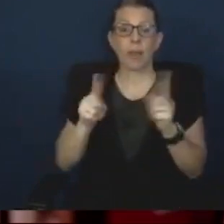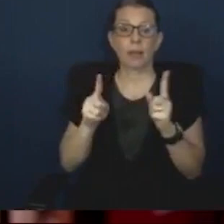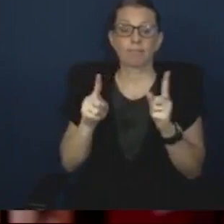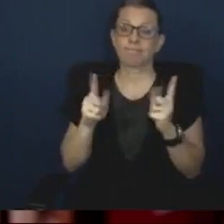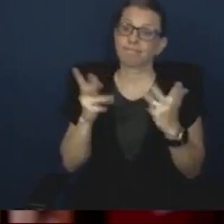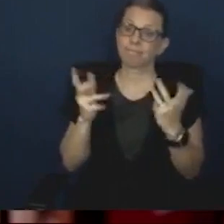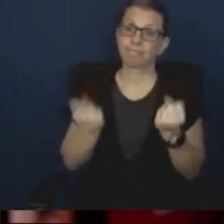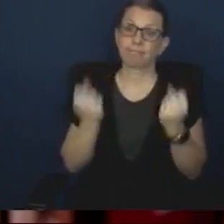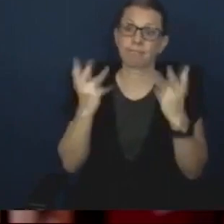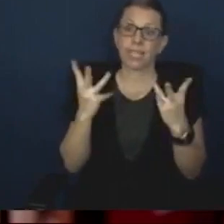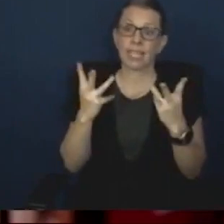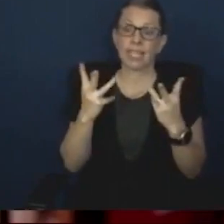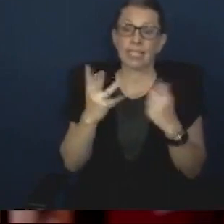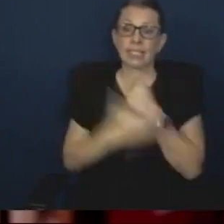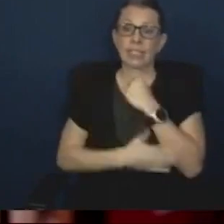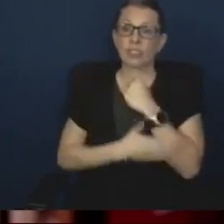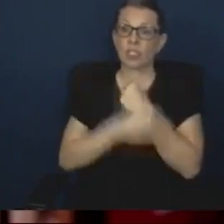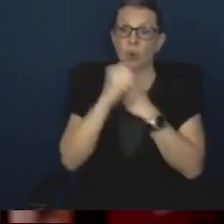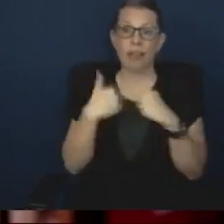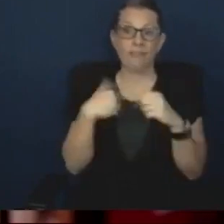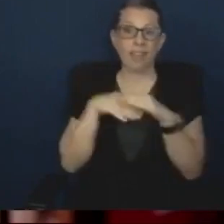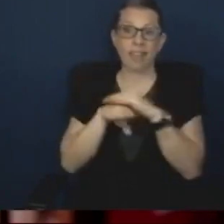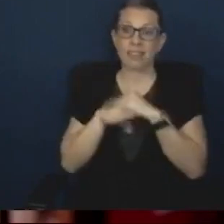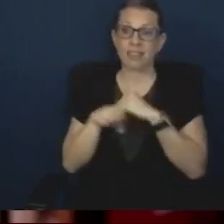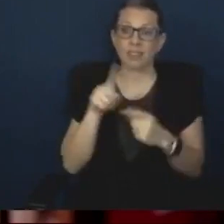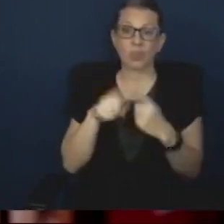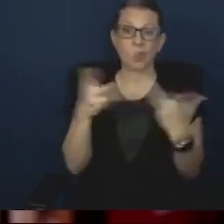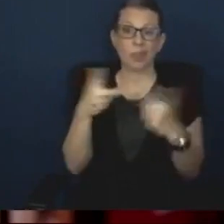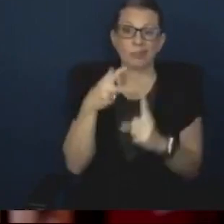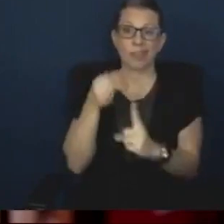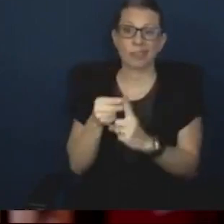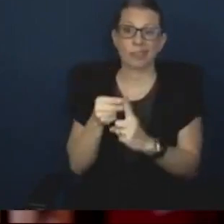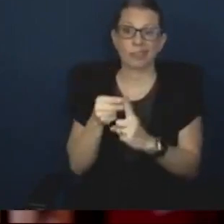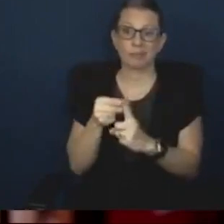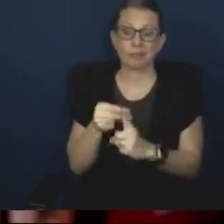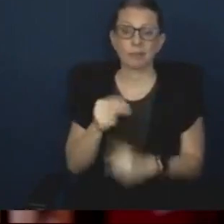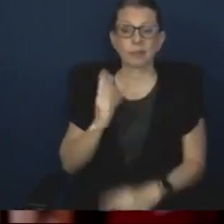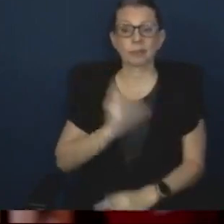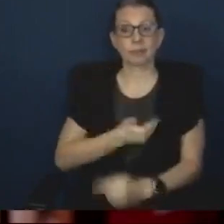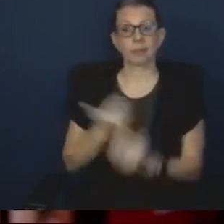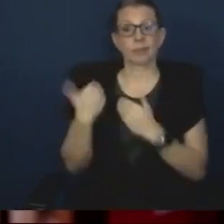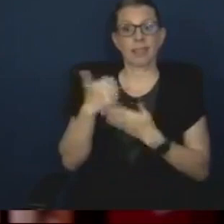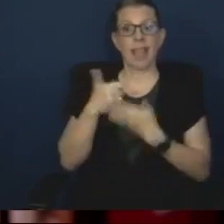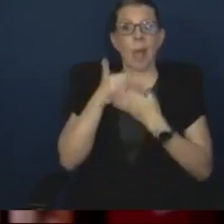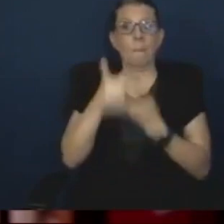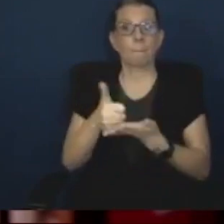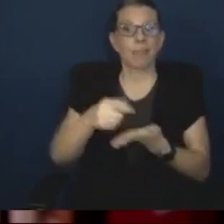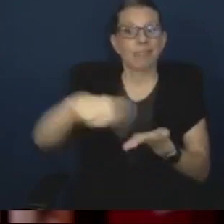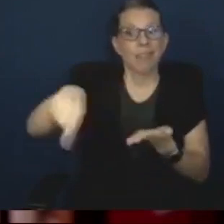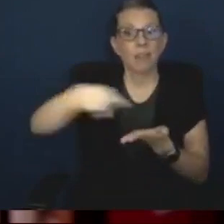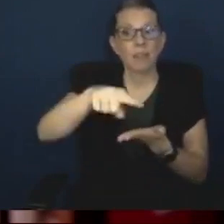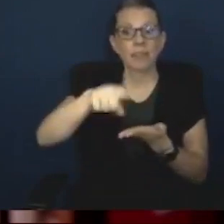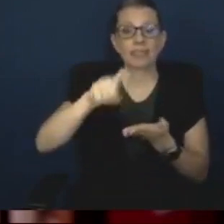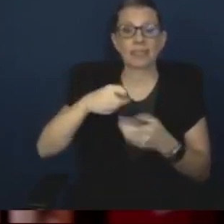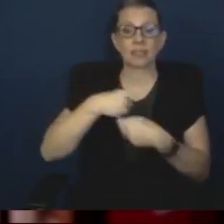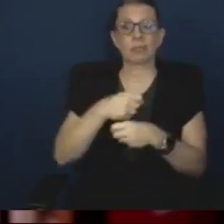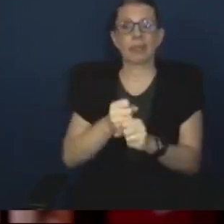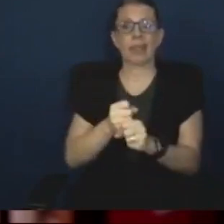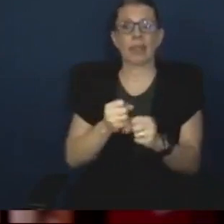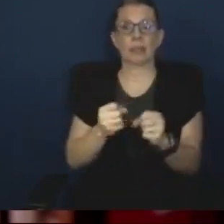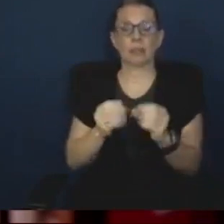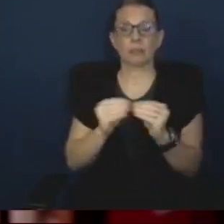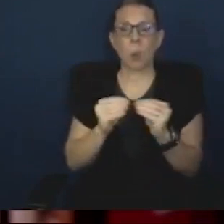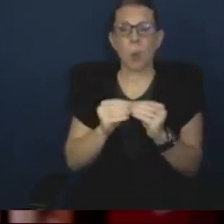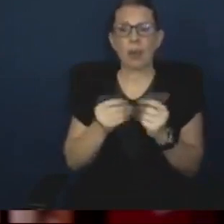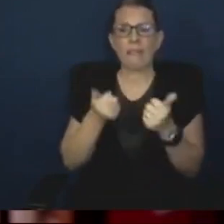have access to vaccines, and I really think it's our job to help them. We really need to make more of an effort because